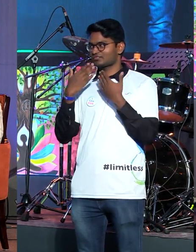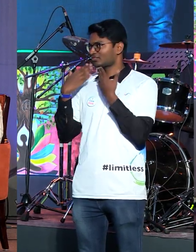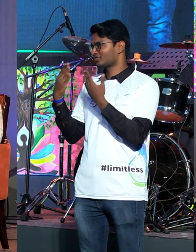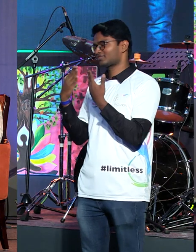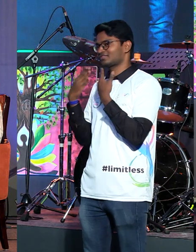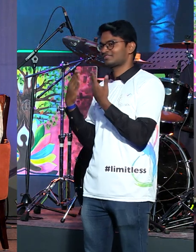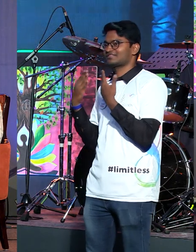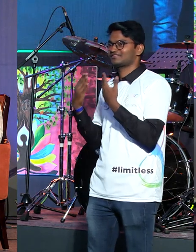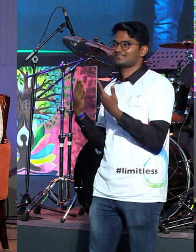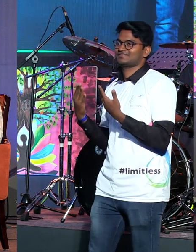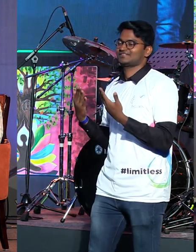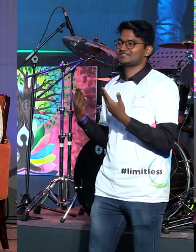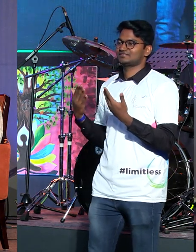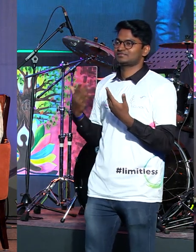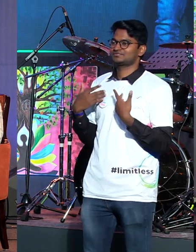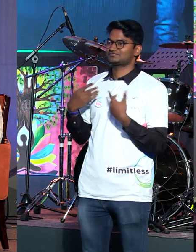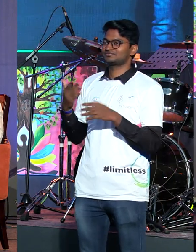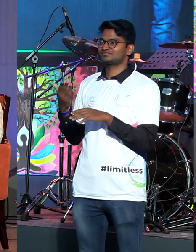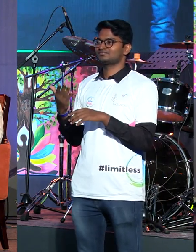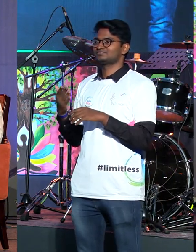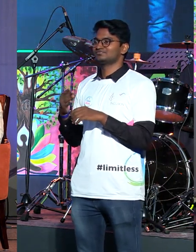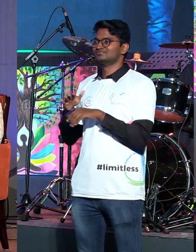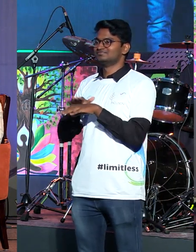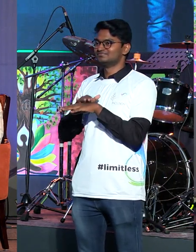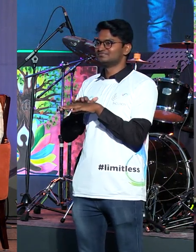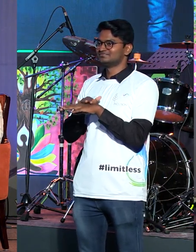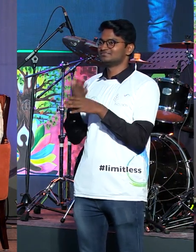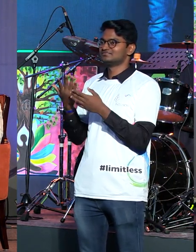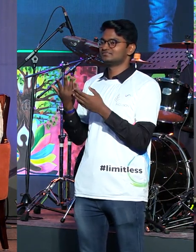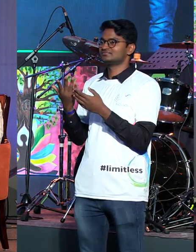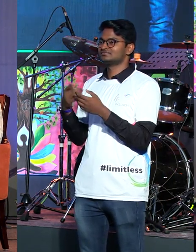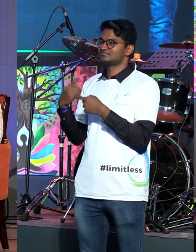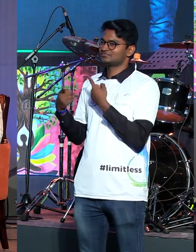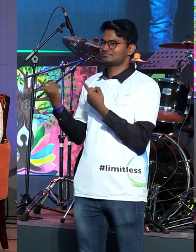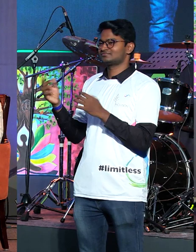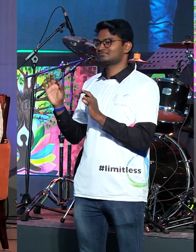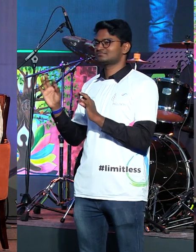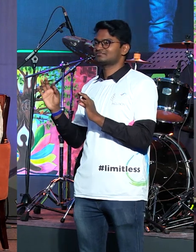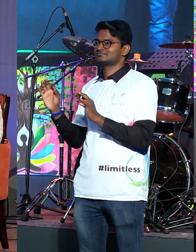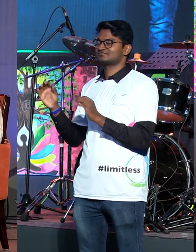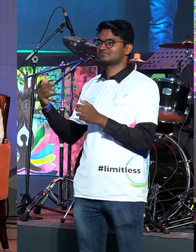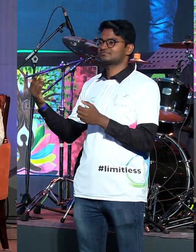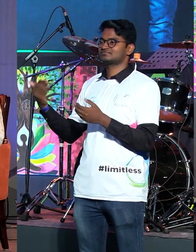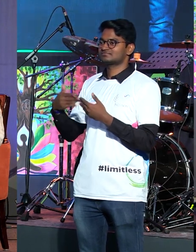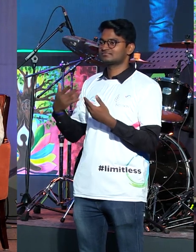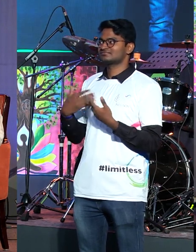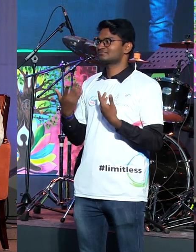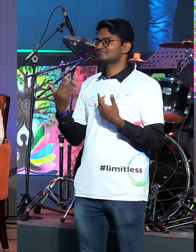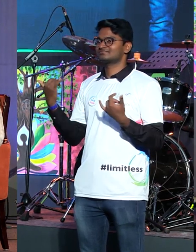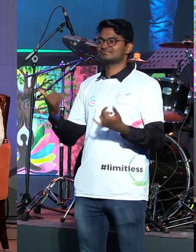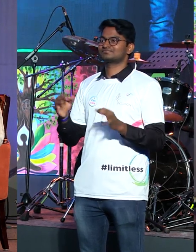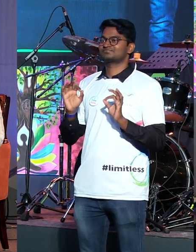so gently sort of being after me to come, but always gently. And I'm so glad I came. I think this is such a